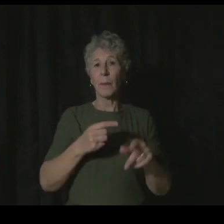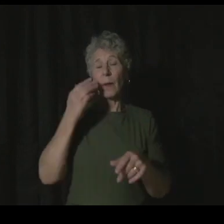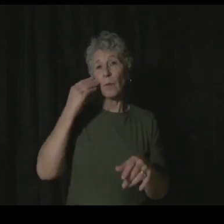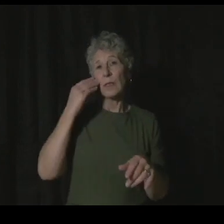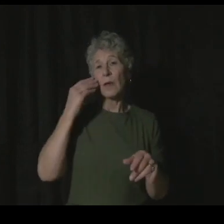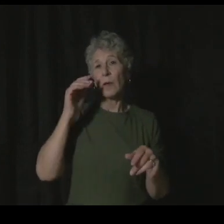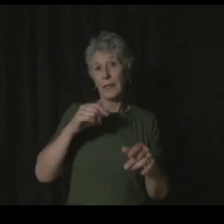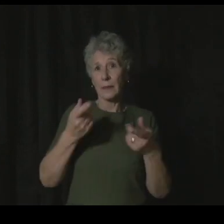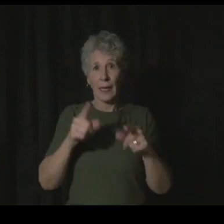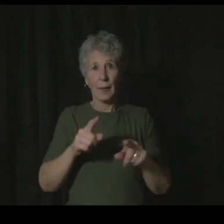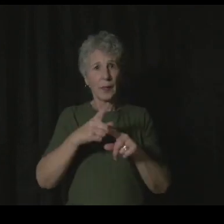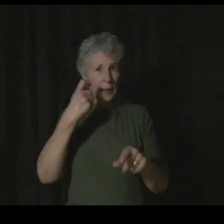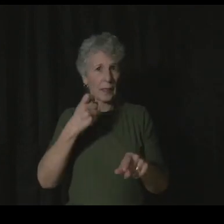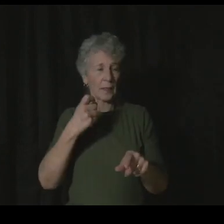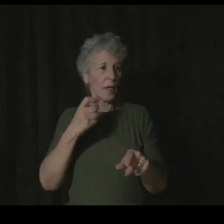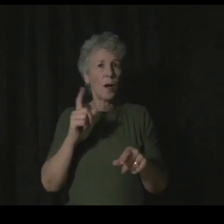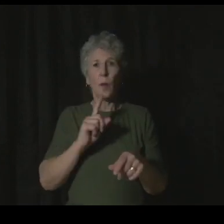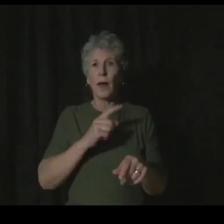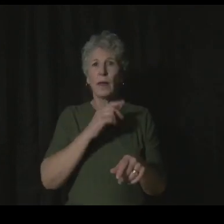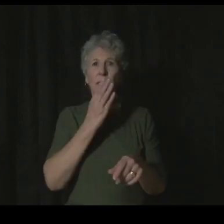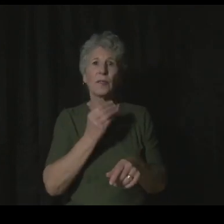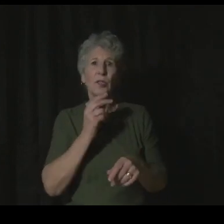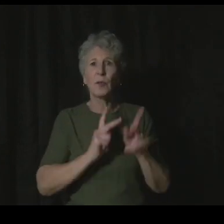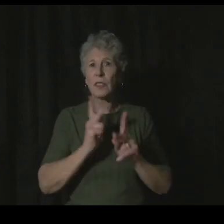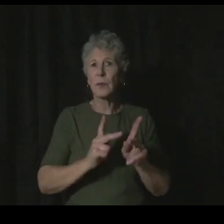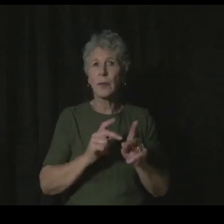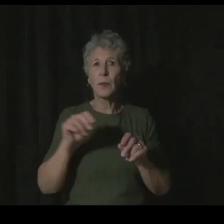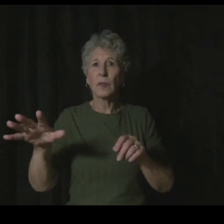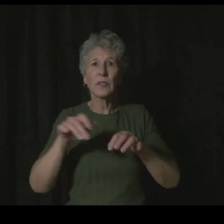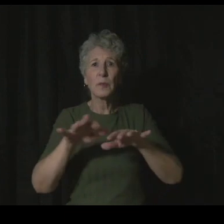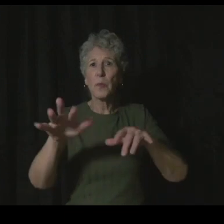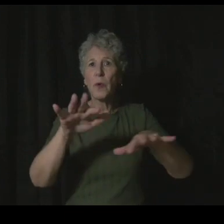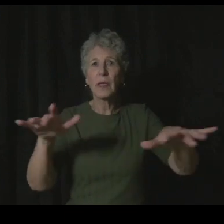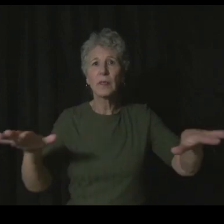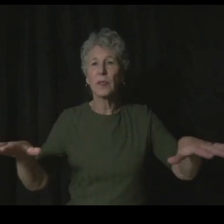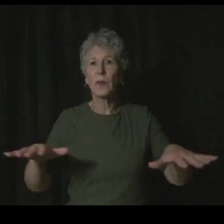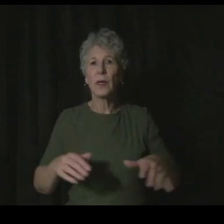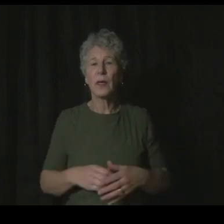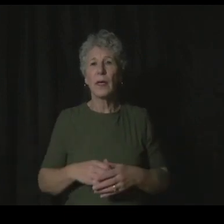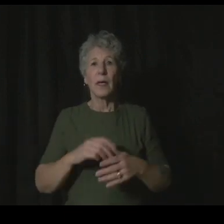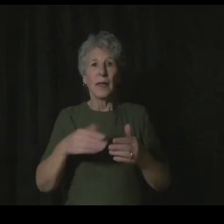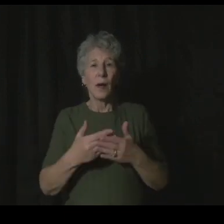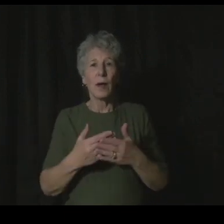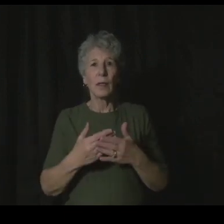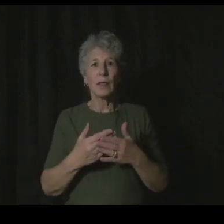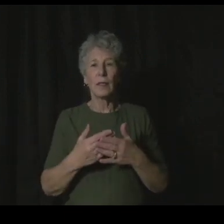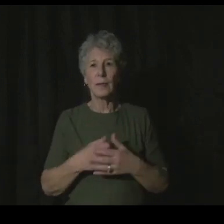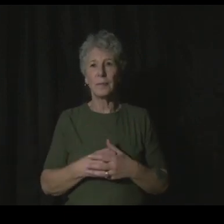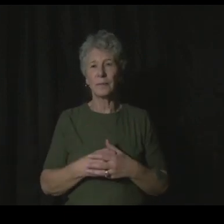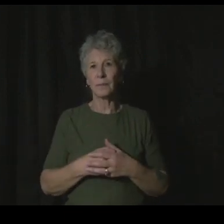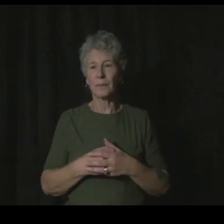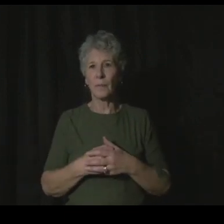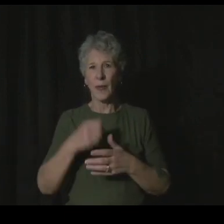that this has happened because wherever the Jewish people have been dispersed, they tenaciously hang on to